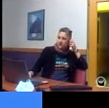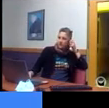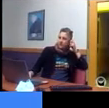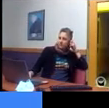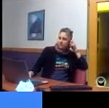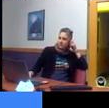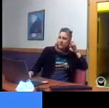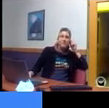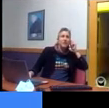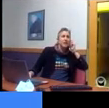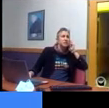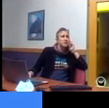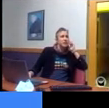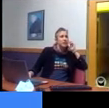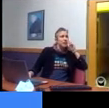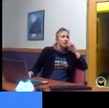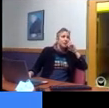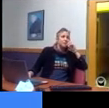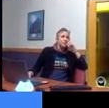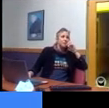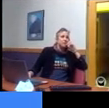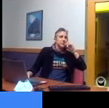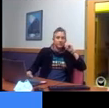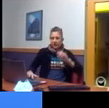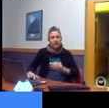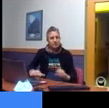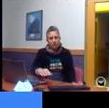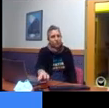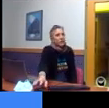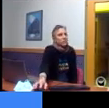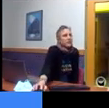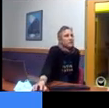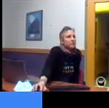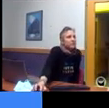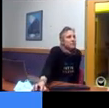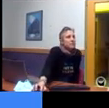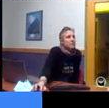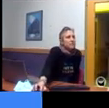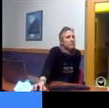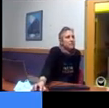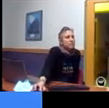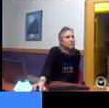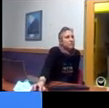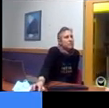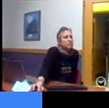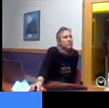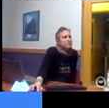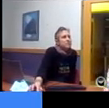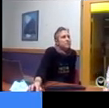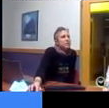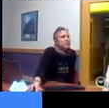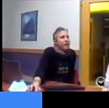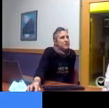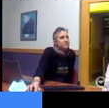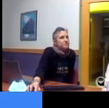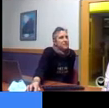next slide. And then I just like, these are the different items of what we believe in. I don't know if you're in the way on my slide,